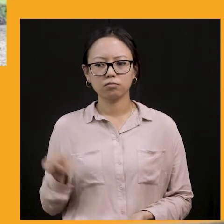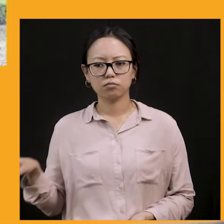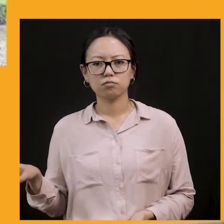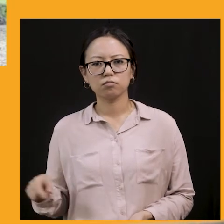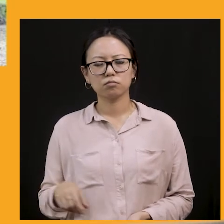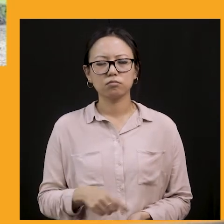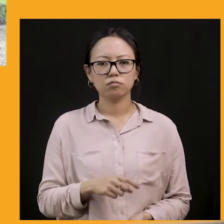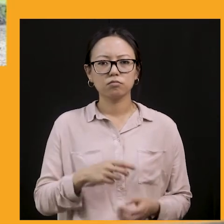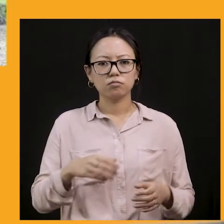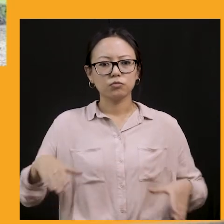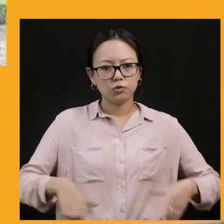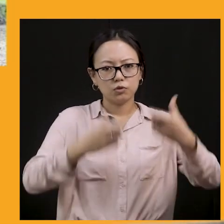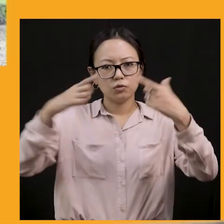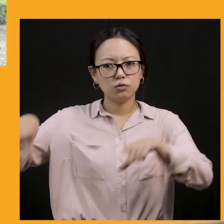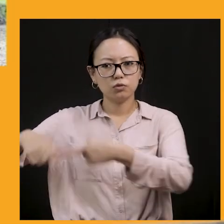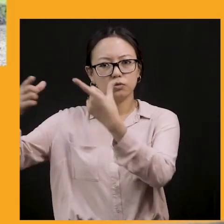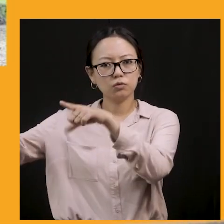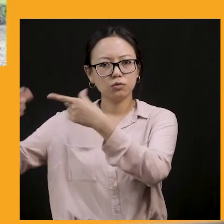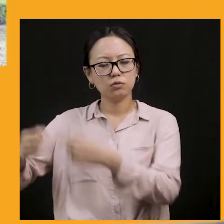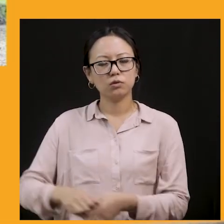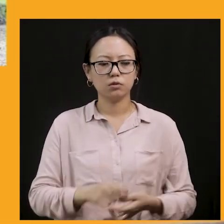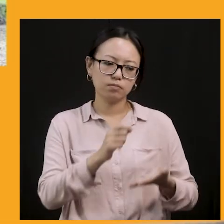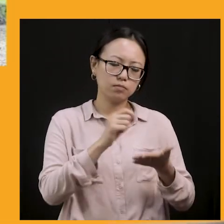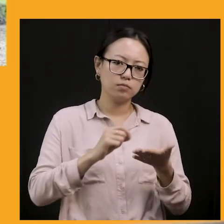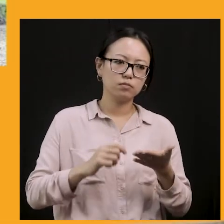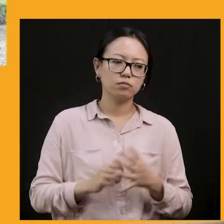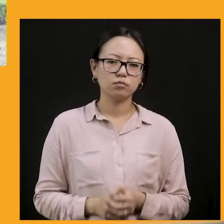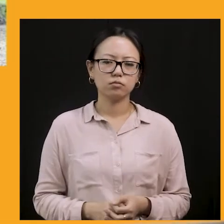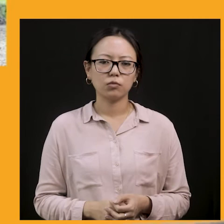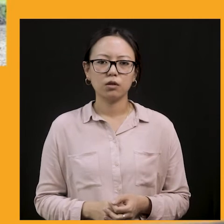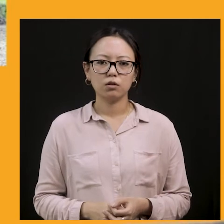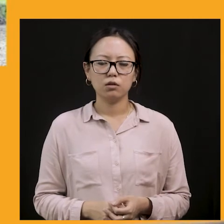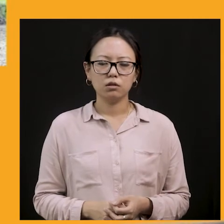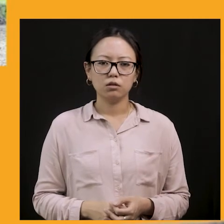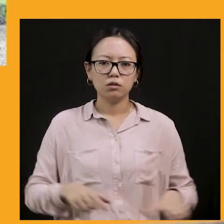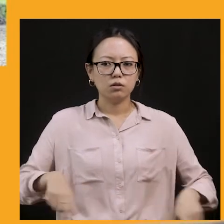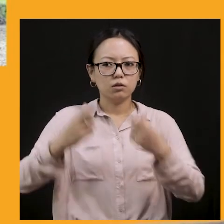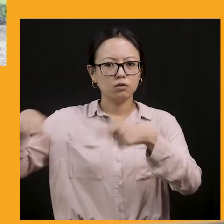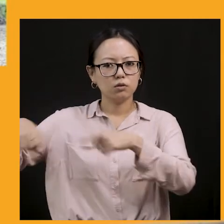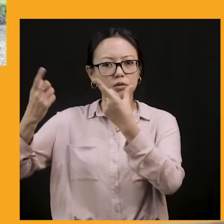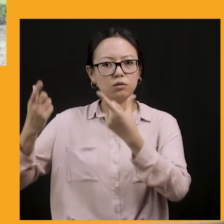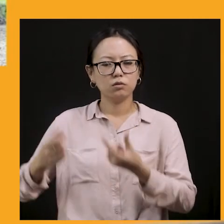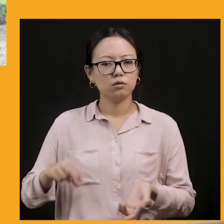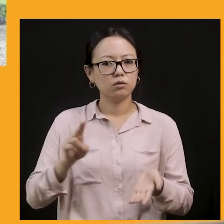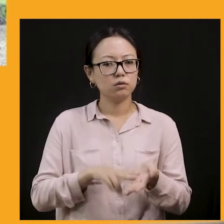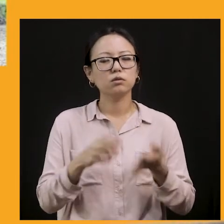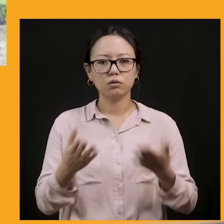trees. So trees, these are not man-made, right? These are natural things.